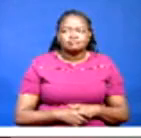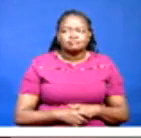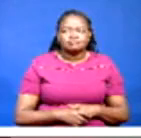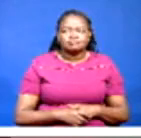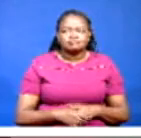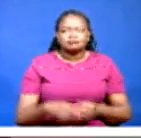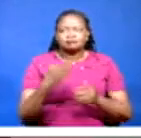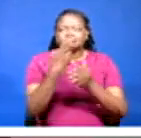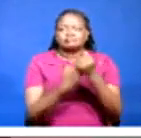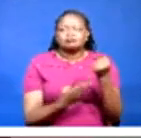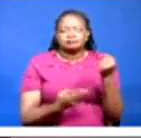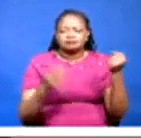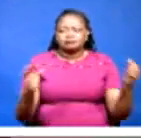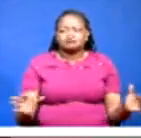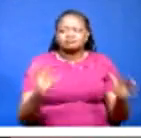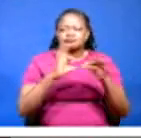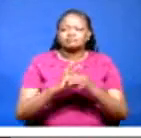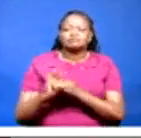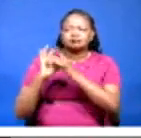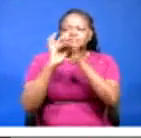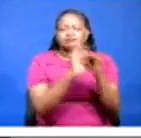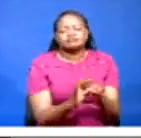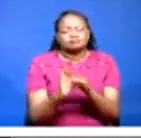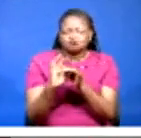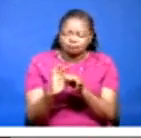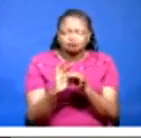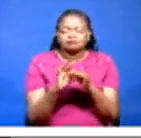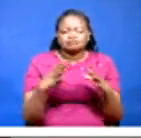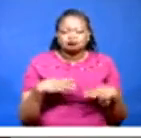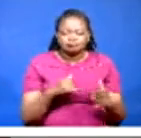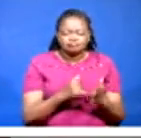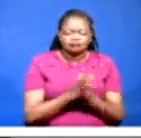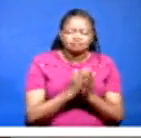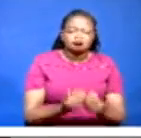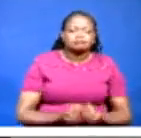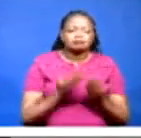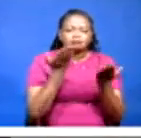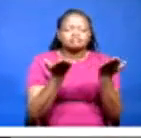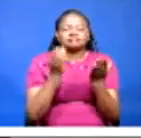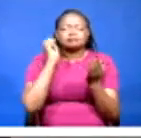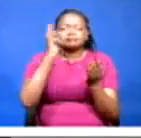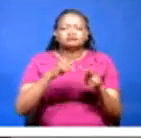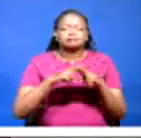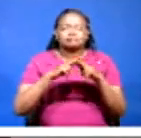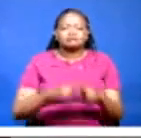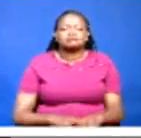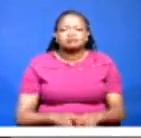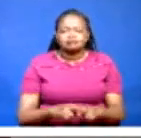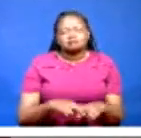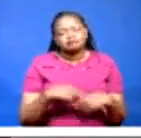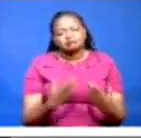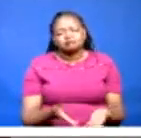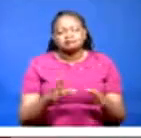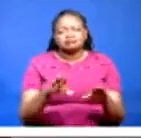Both the coordination of actors and delivery of services will increasingly depend on the extent of adoption